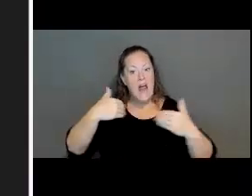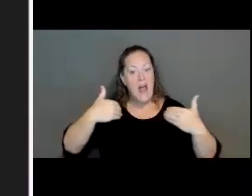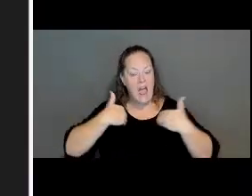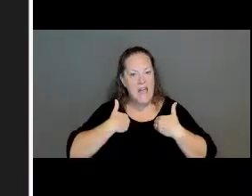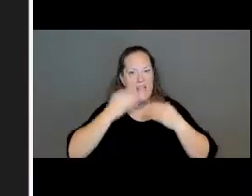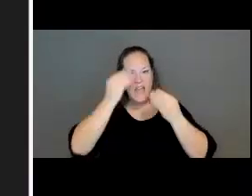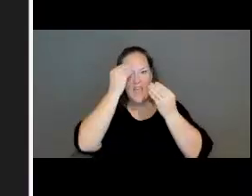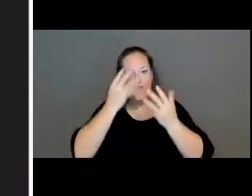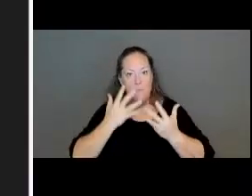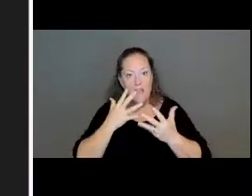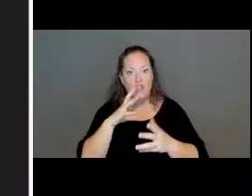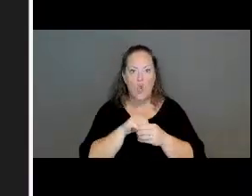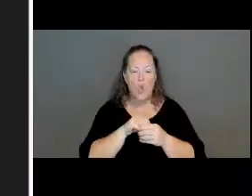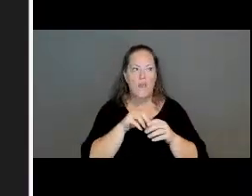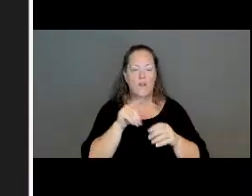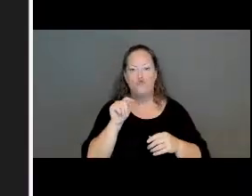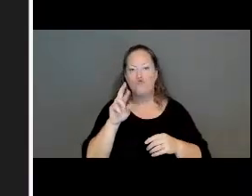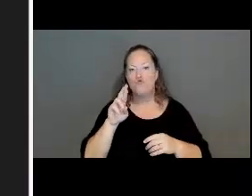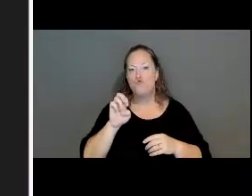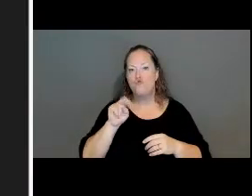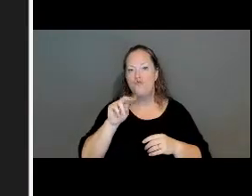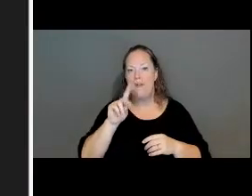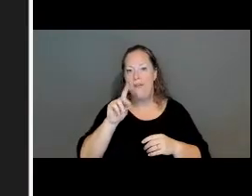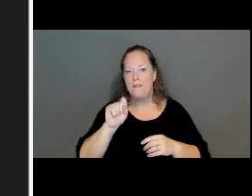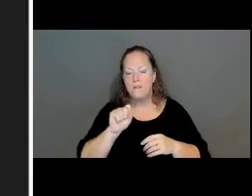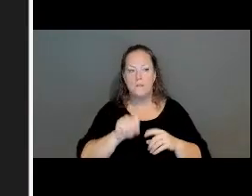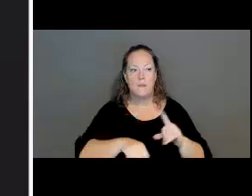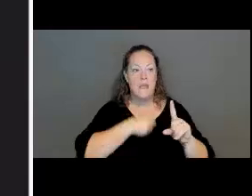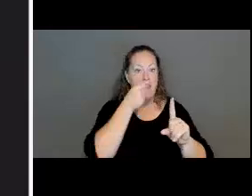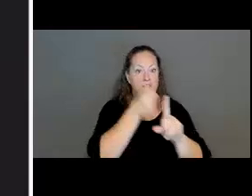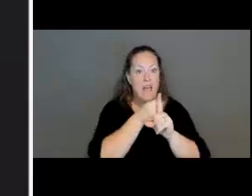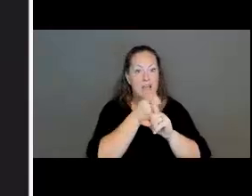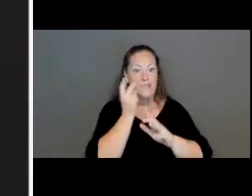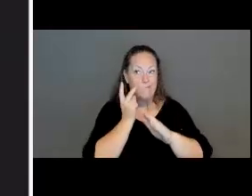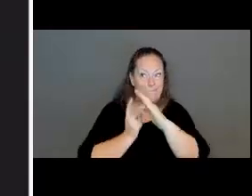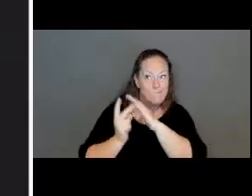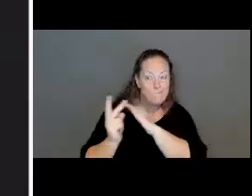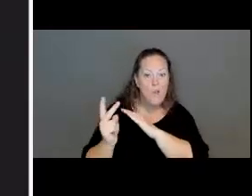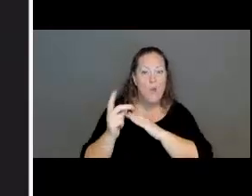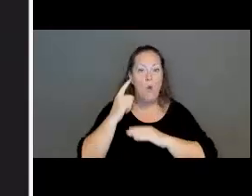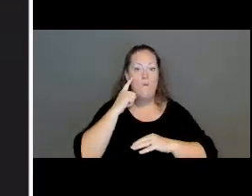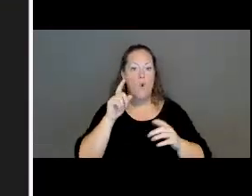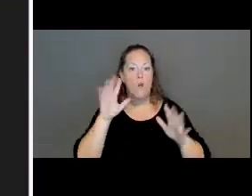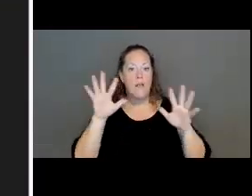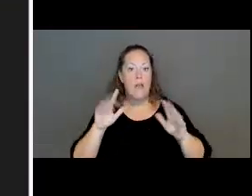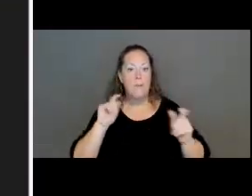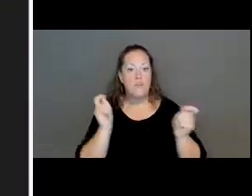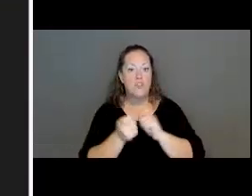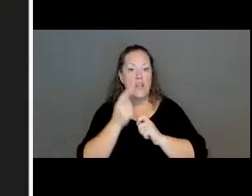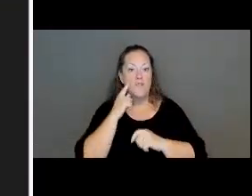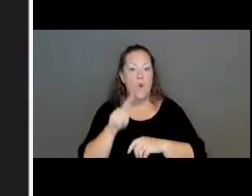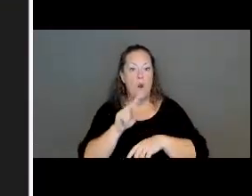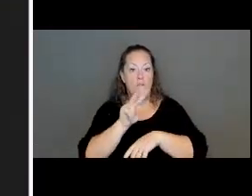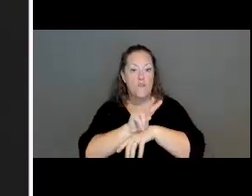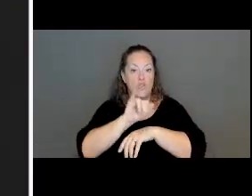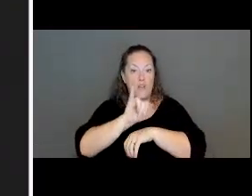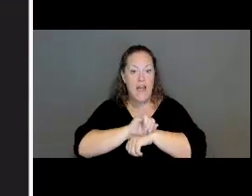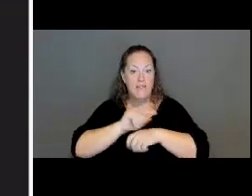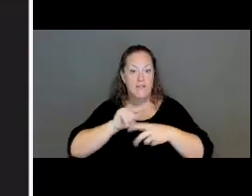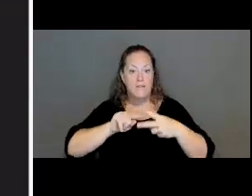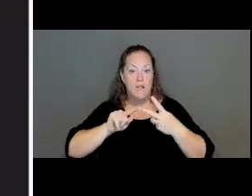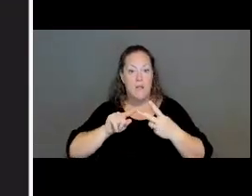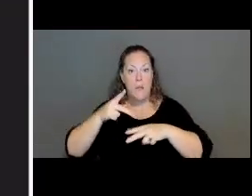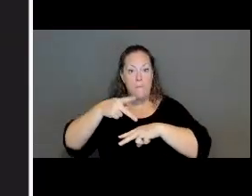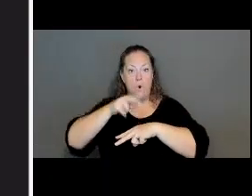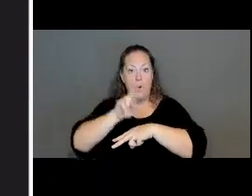information including trends, effects, and implications of climate change in Puerto Rico and the U.S. Virgin Islands,